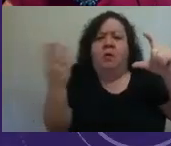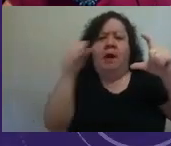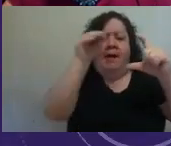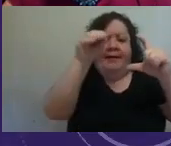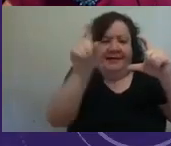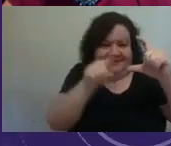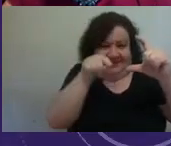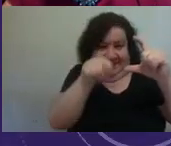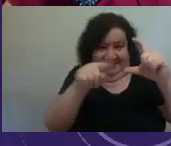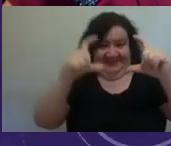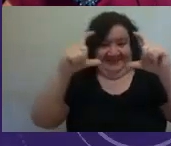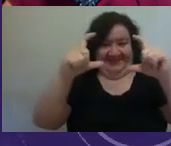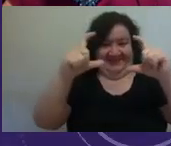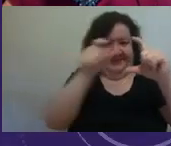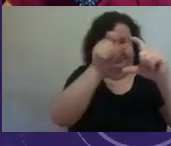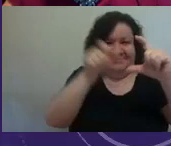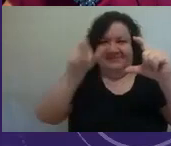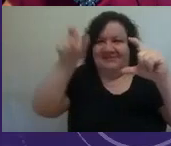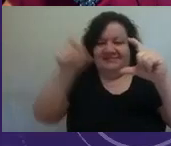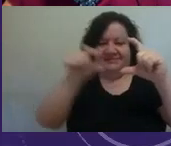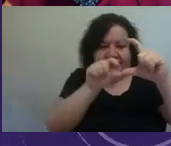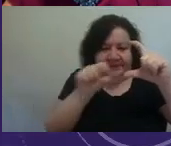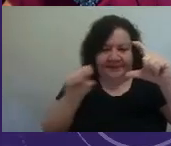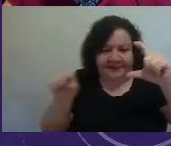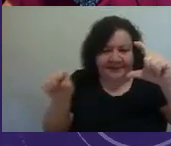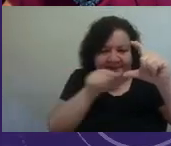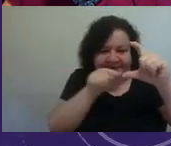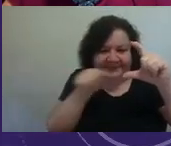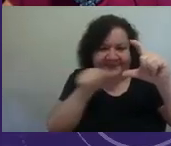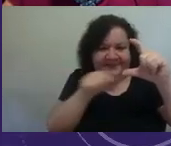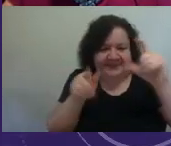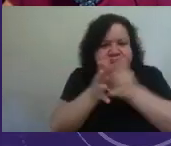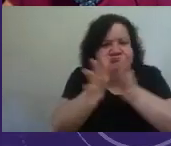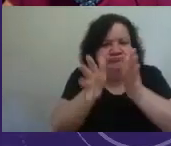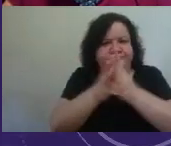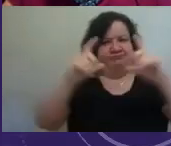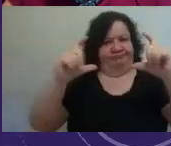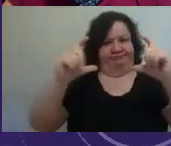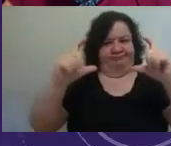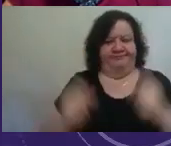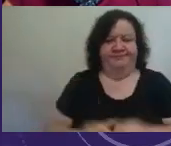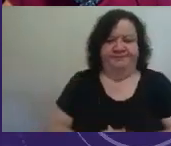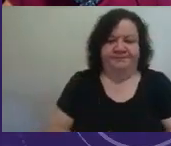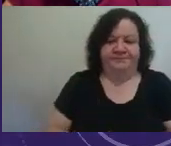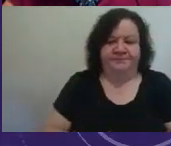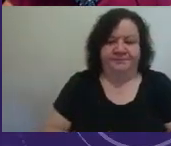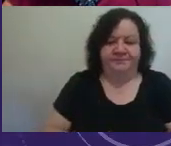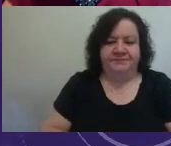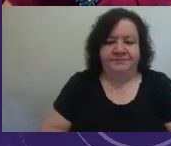The same picture you saw is now on the web page itself, and the picture on the right